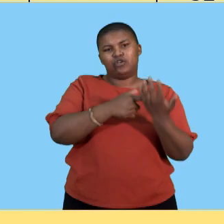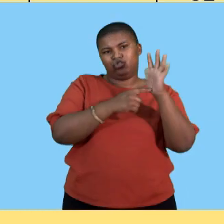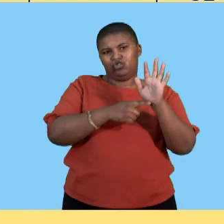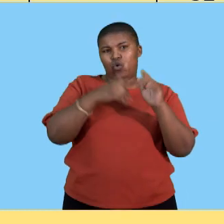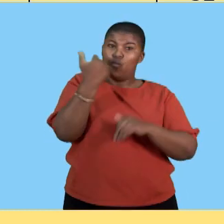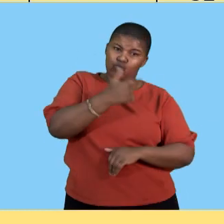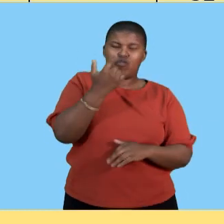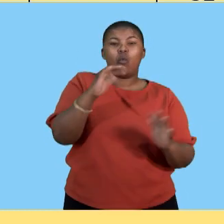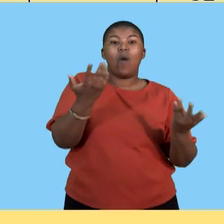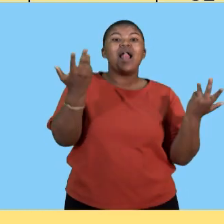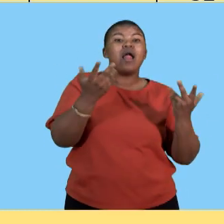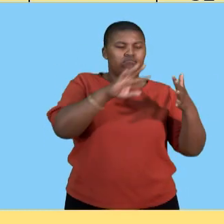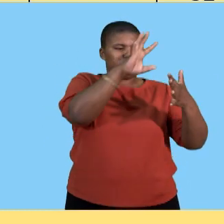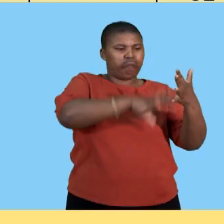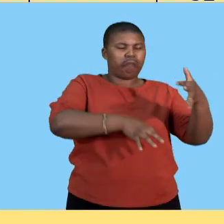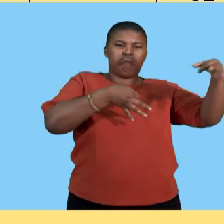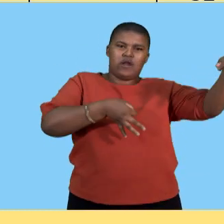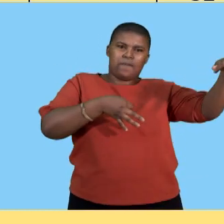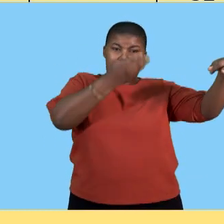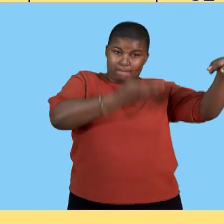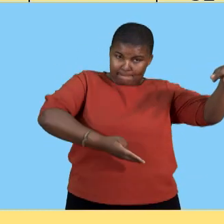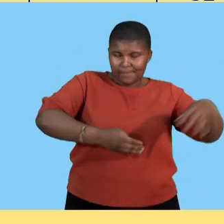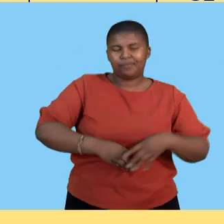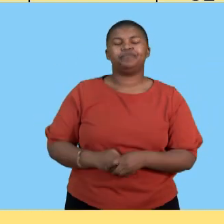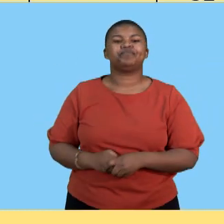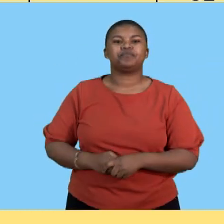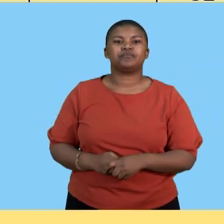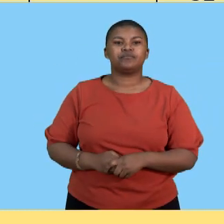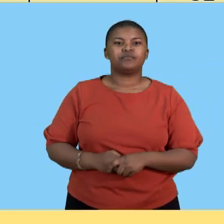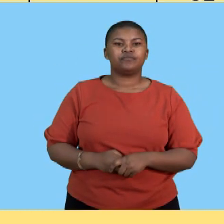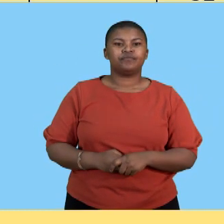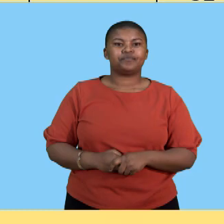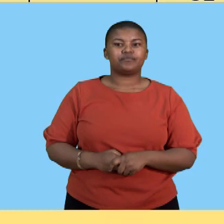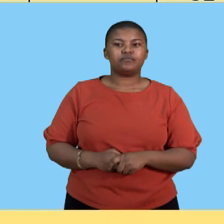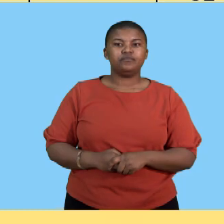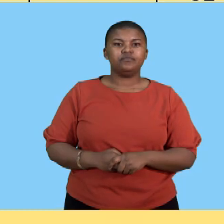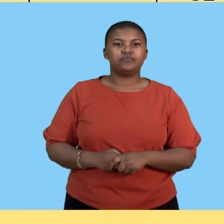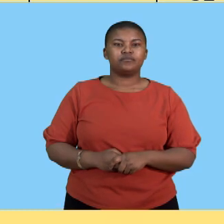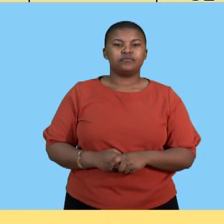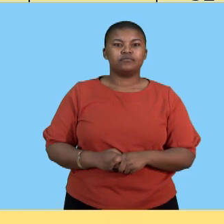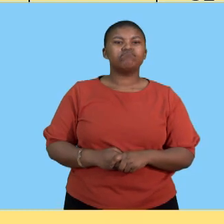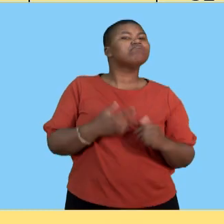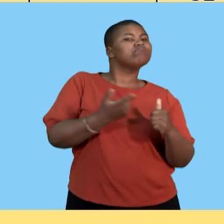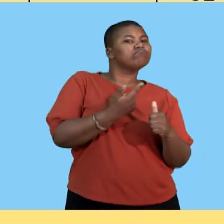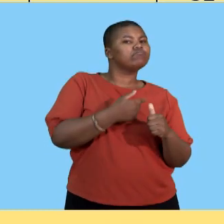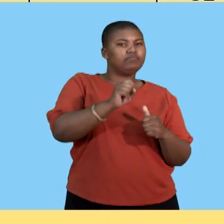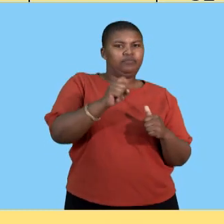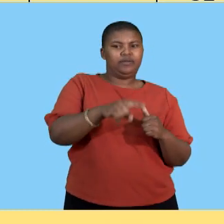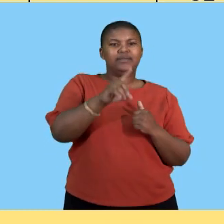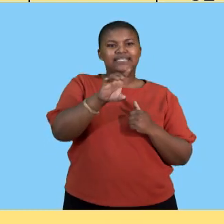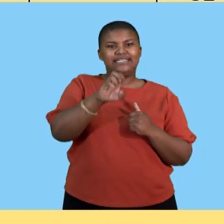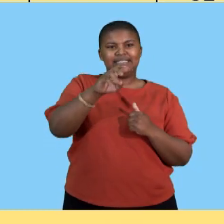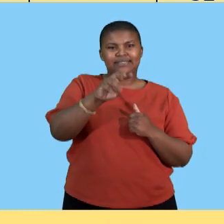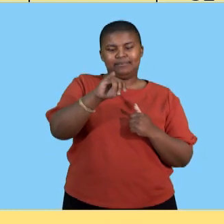our statement of comprehensive income. All right, so in calculating depreciation, this